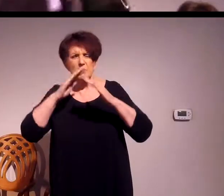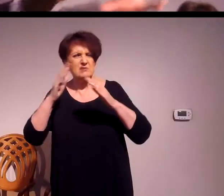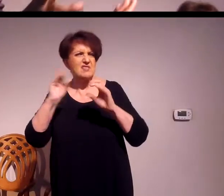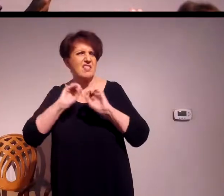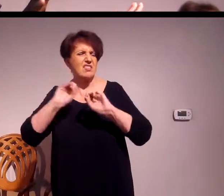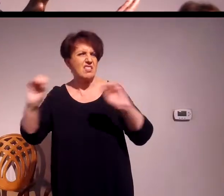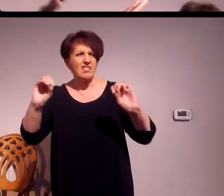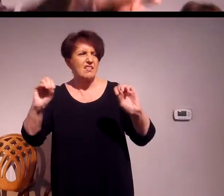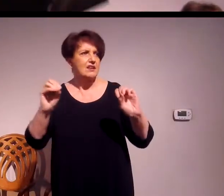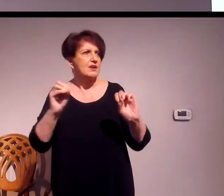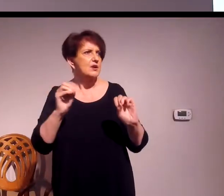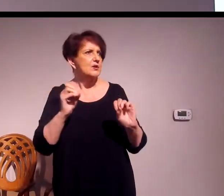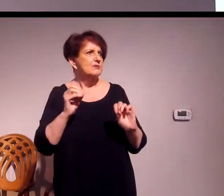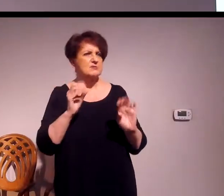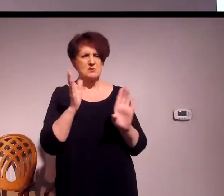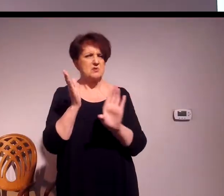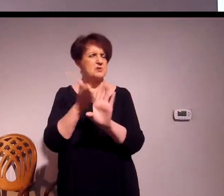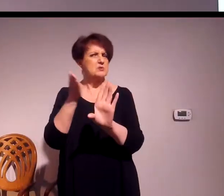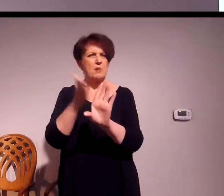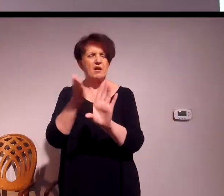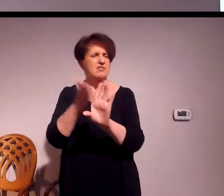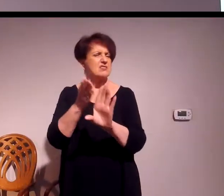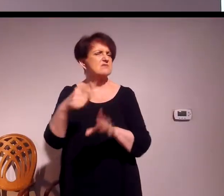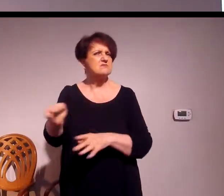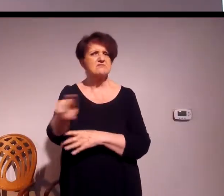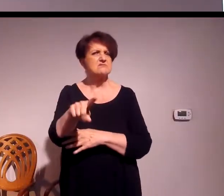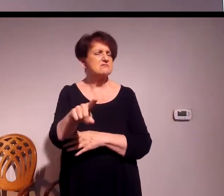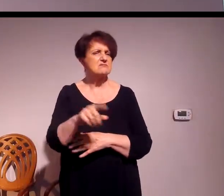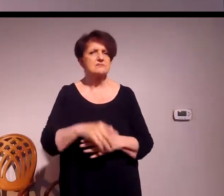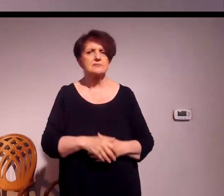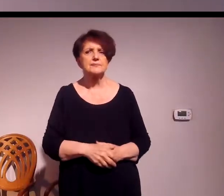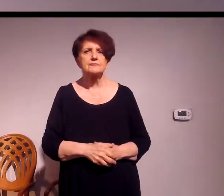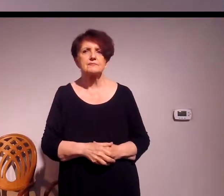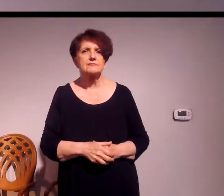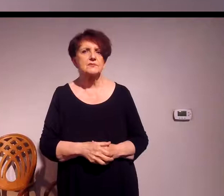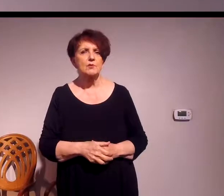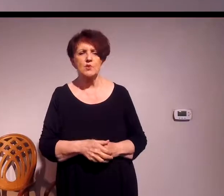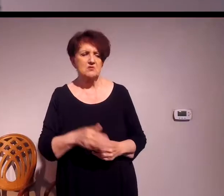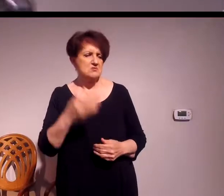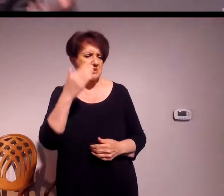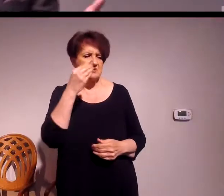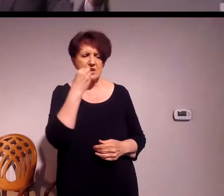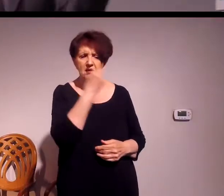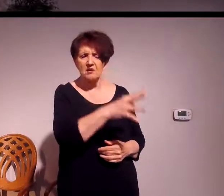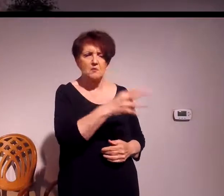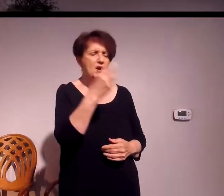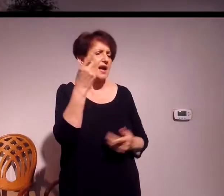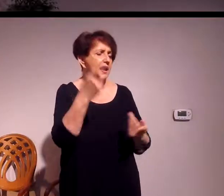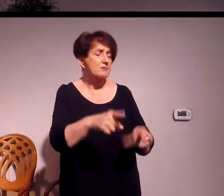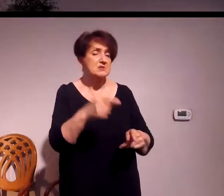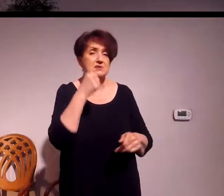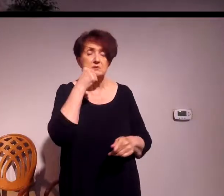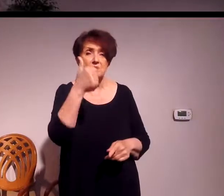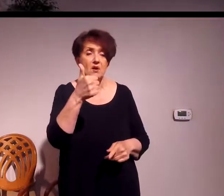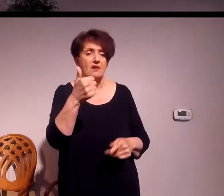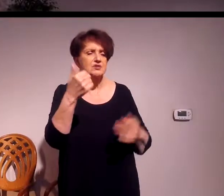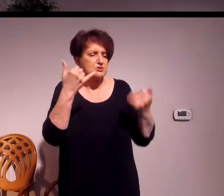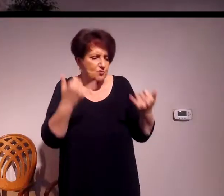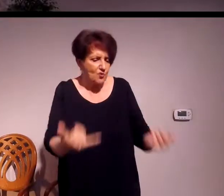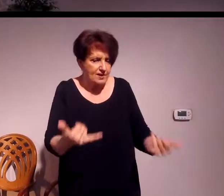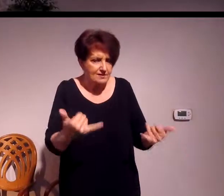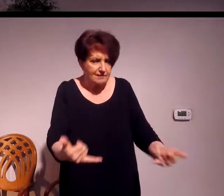because we've got greeters on the door, and you just have to focus on this moment, not what's going to happen tomorrow, what's going to happen later, just right